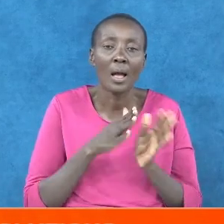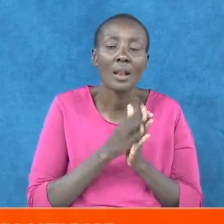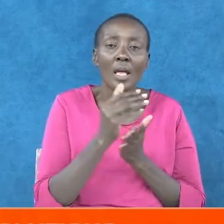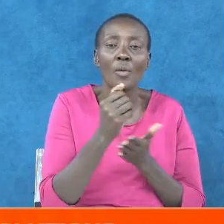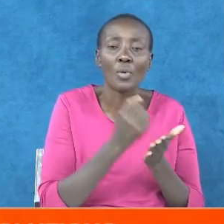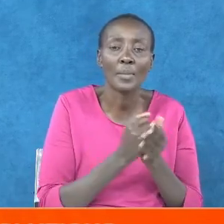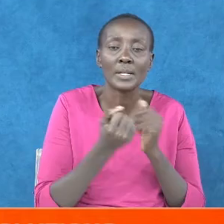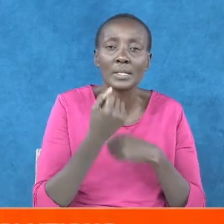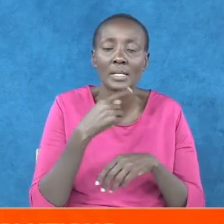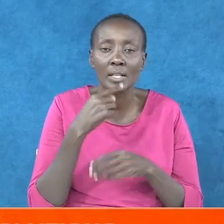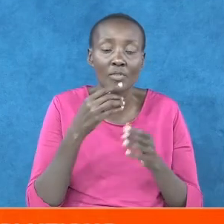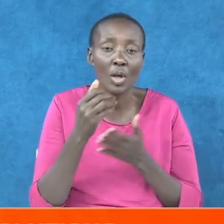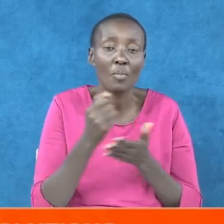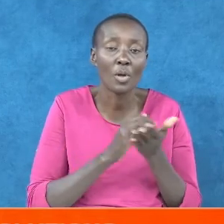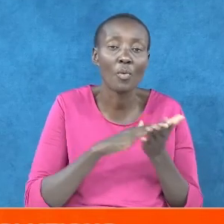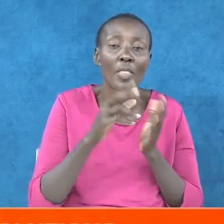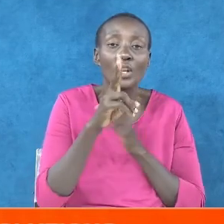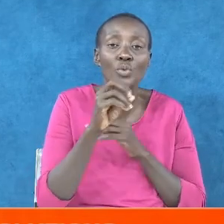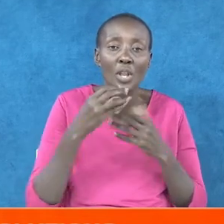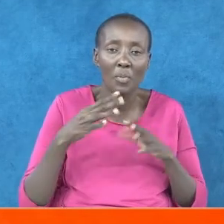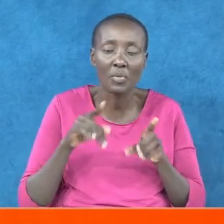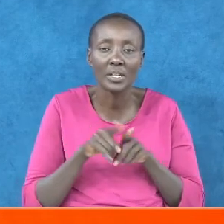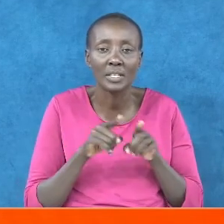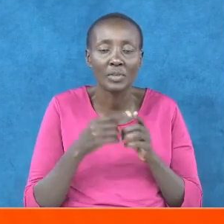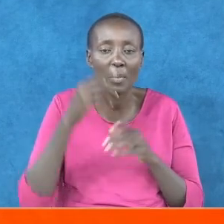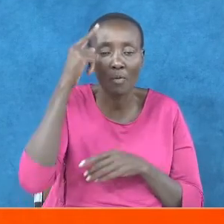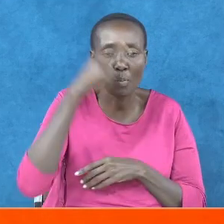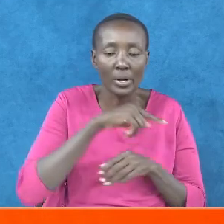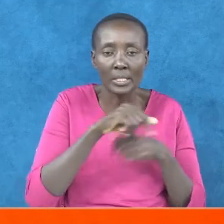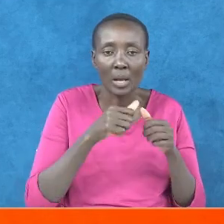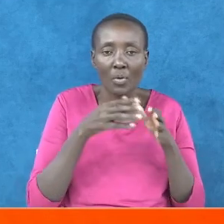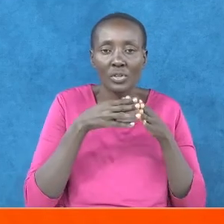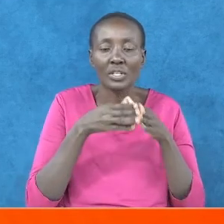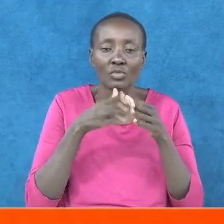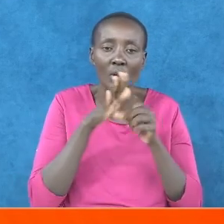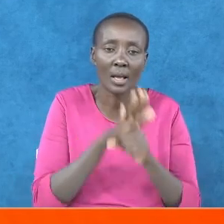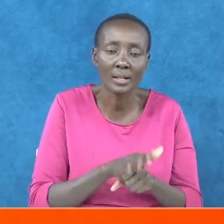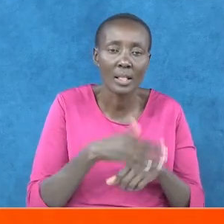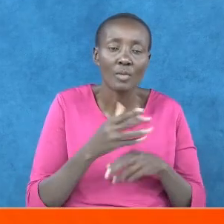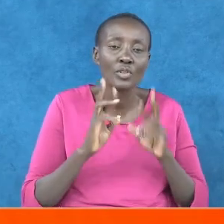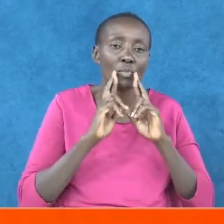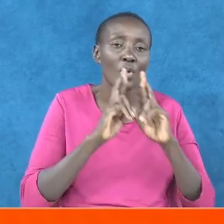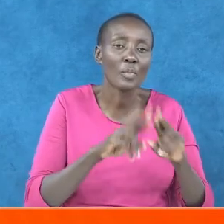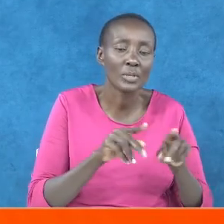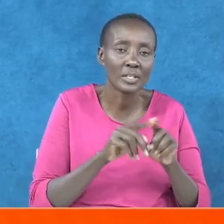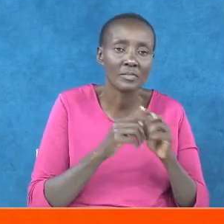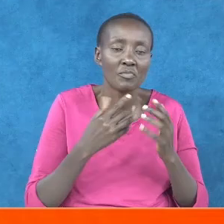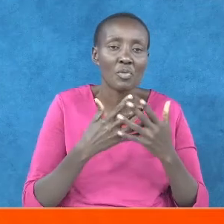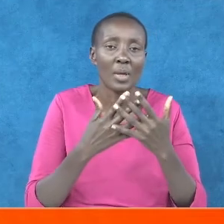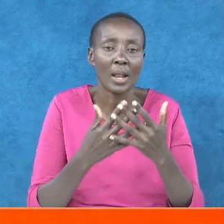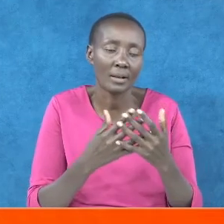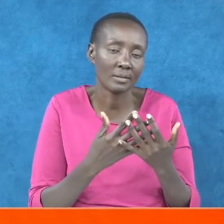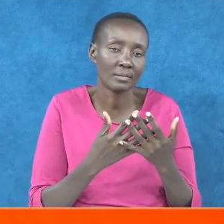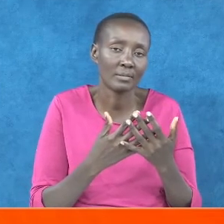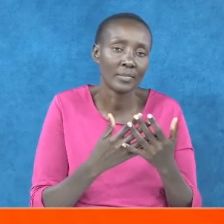where you have employed more than 20 employees, you have to have a sexual harassment policy, enabling people to report, enabling disciplinary action to be taken,